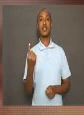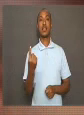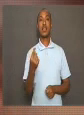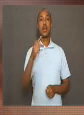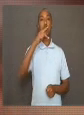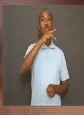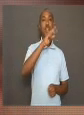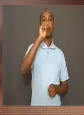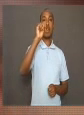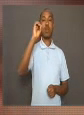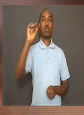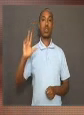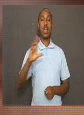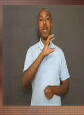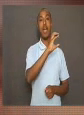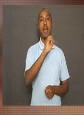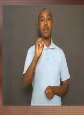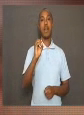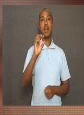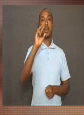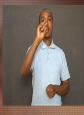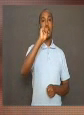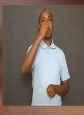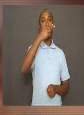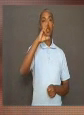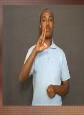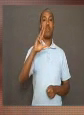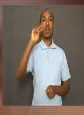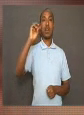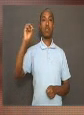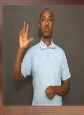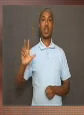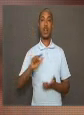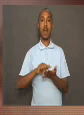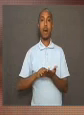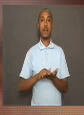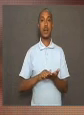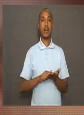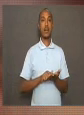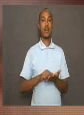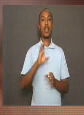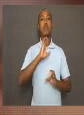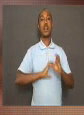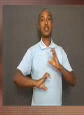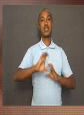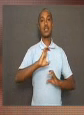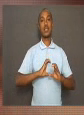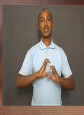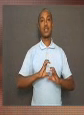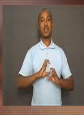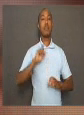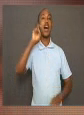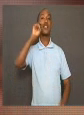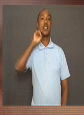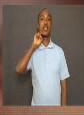potassium nitrate and ammonium nitrate, rubber, chemicals,